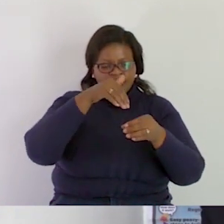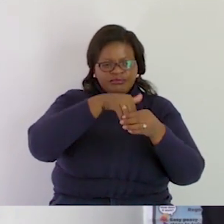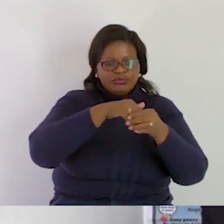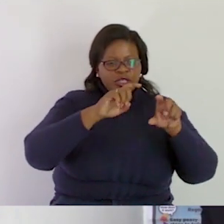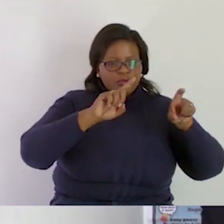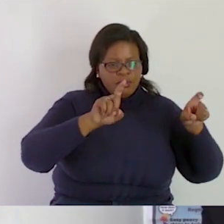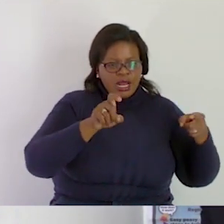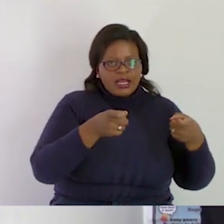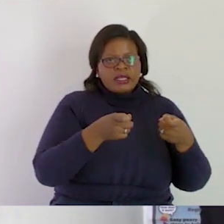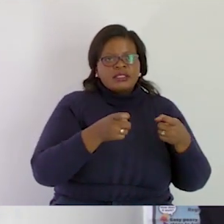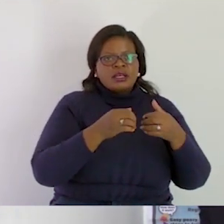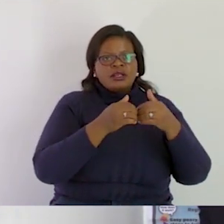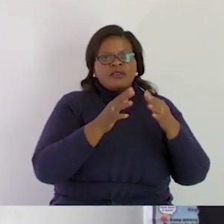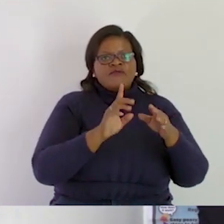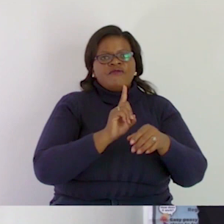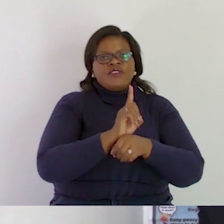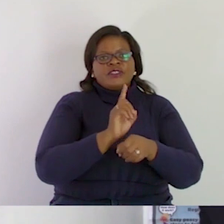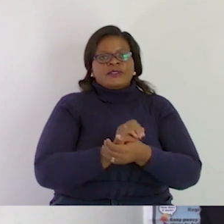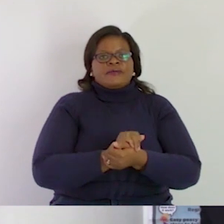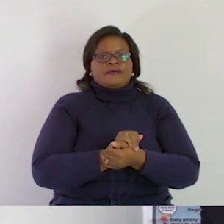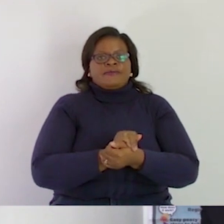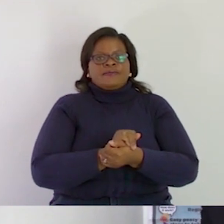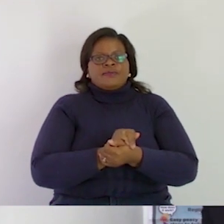get a 5, and I'll add